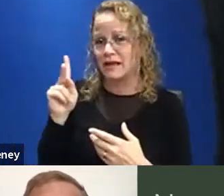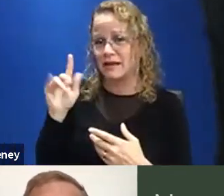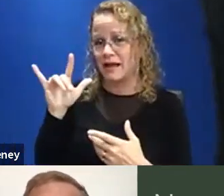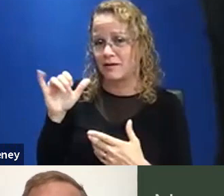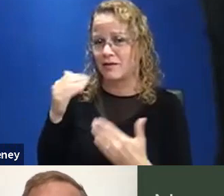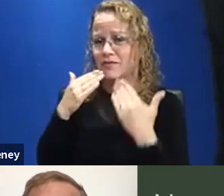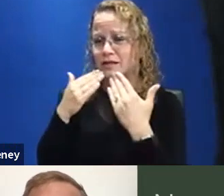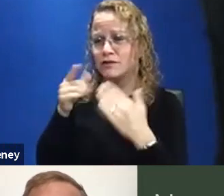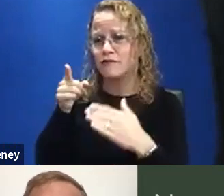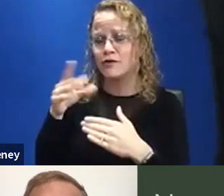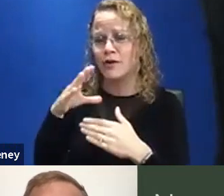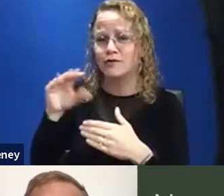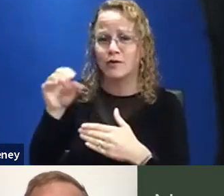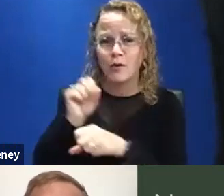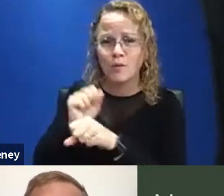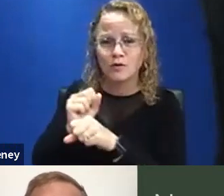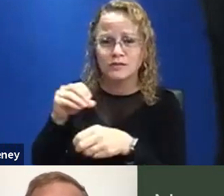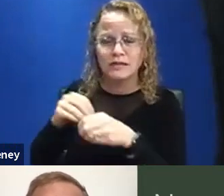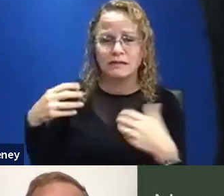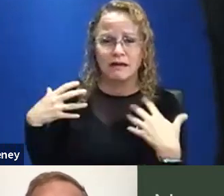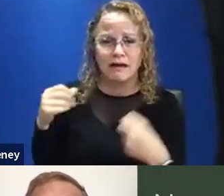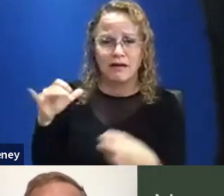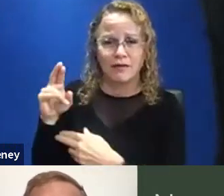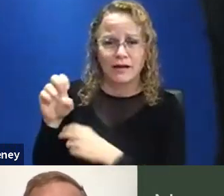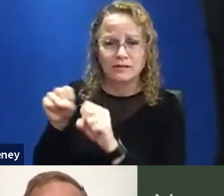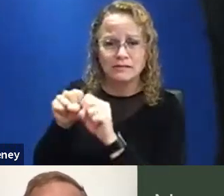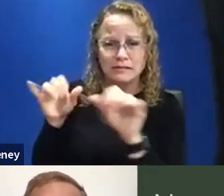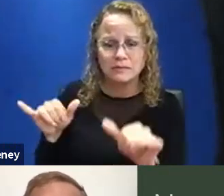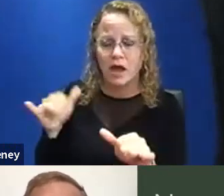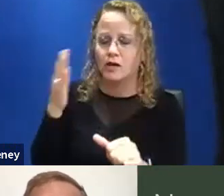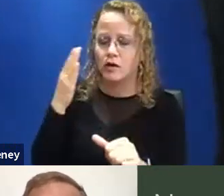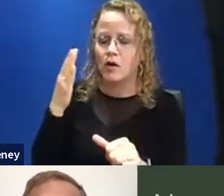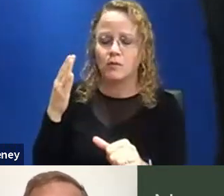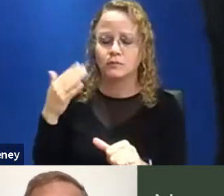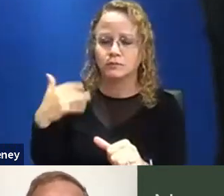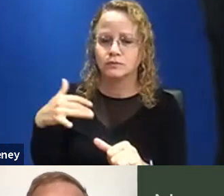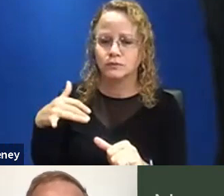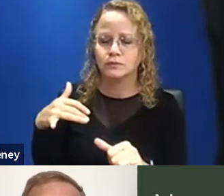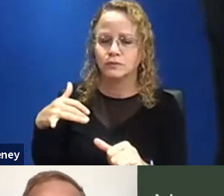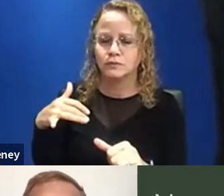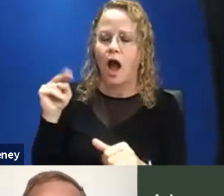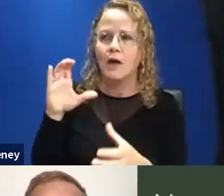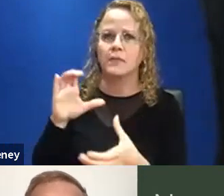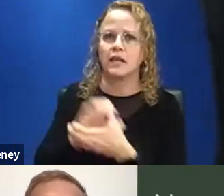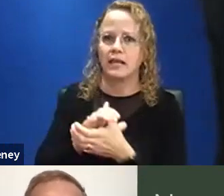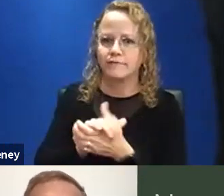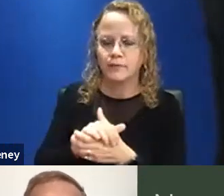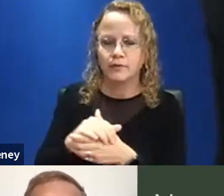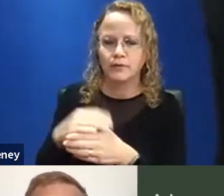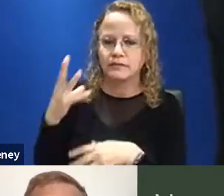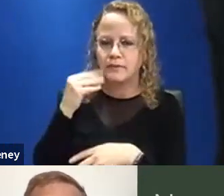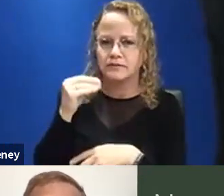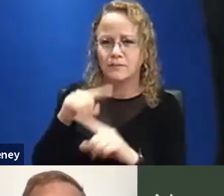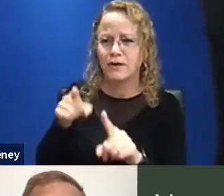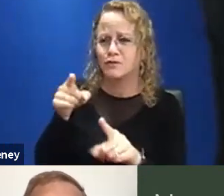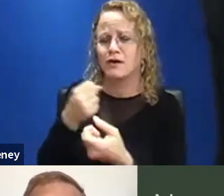and your colleagues in the healthcare system. I know that this has been an unbelievable experience, but you have saved